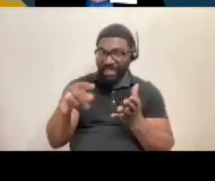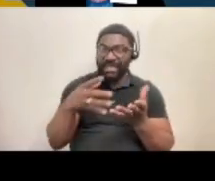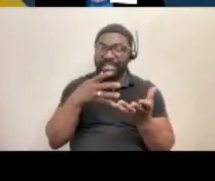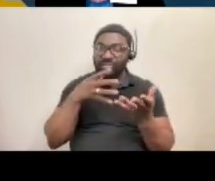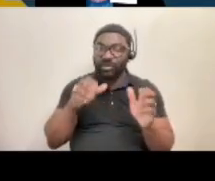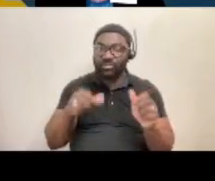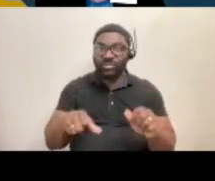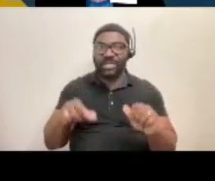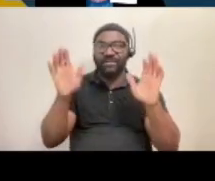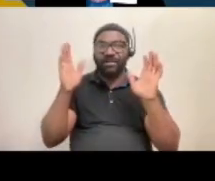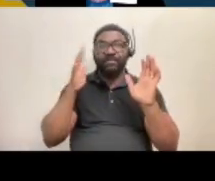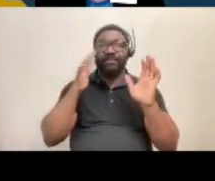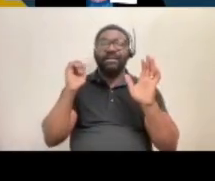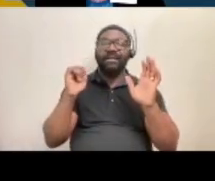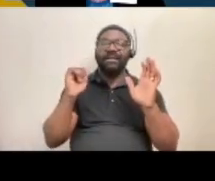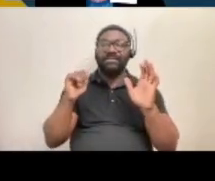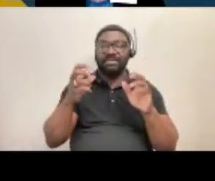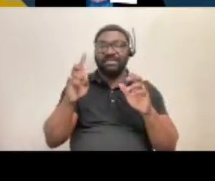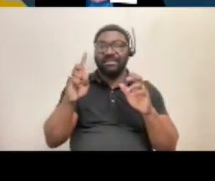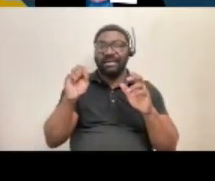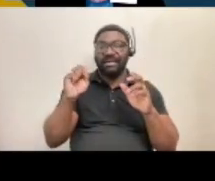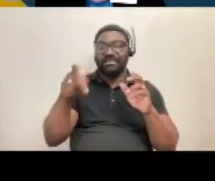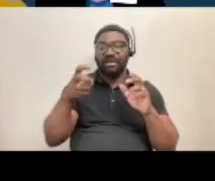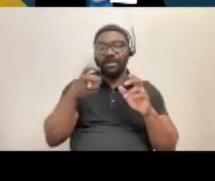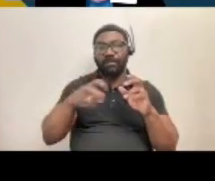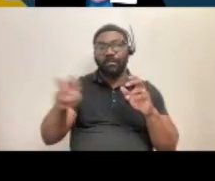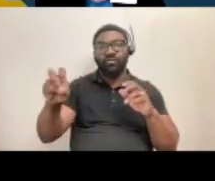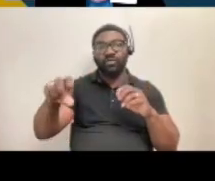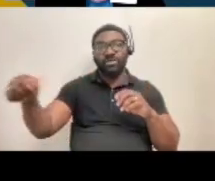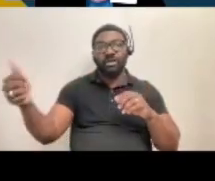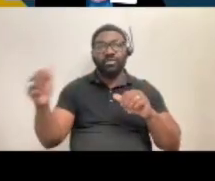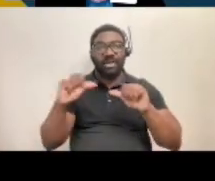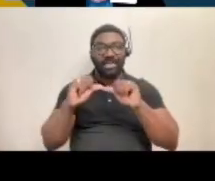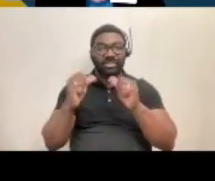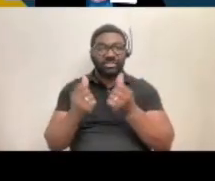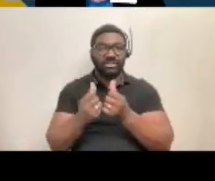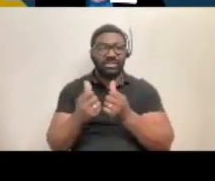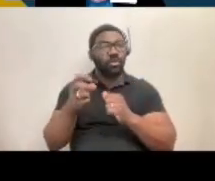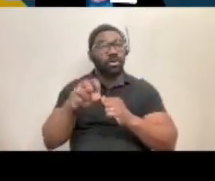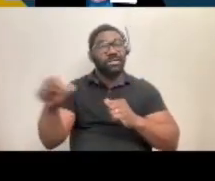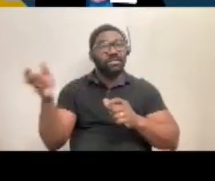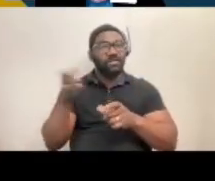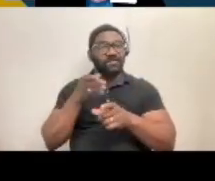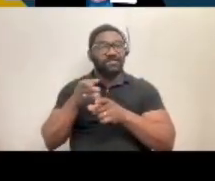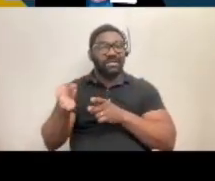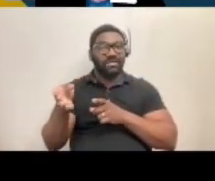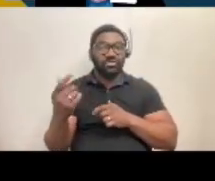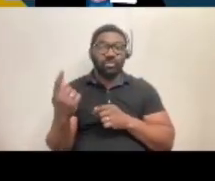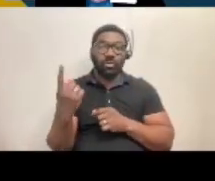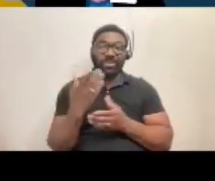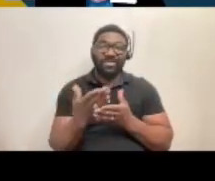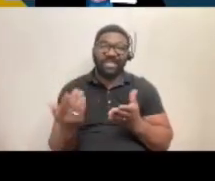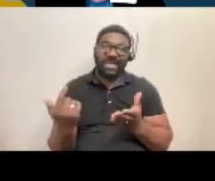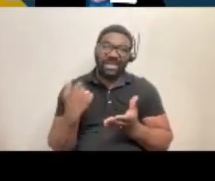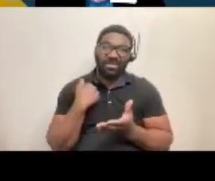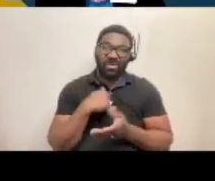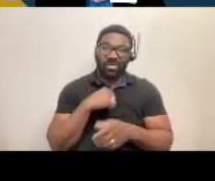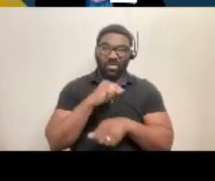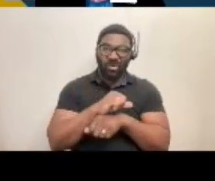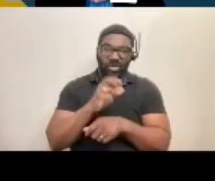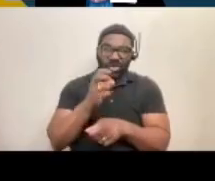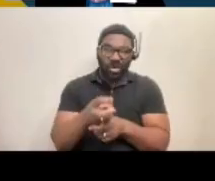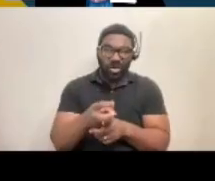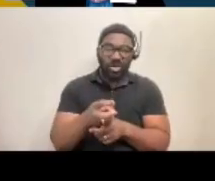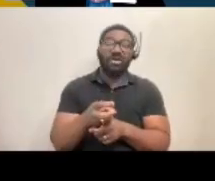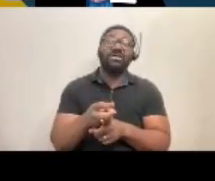DSP moves to another agency or you move to another field or something. So one of the things that we are working very hard on is making sure that the